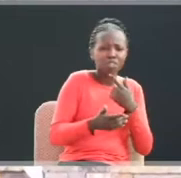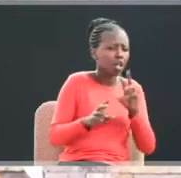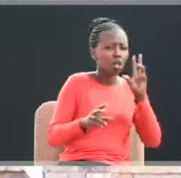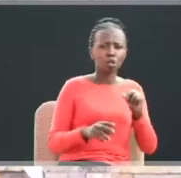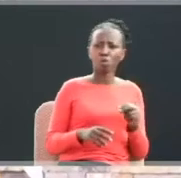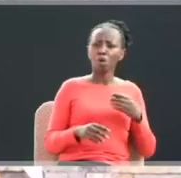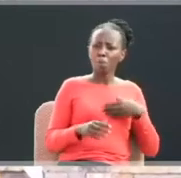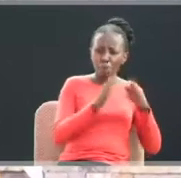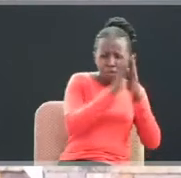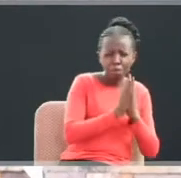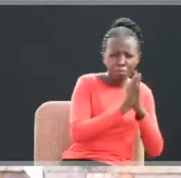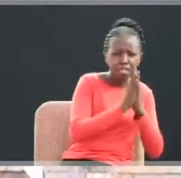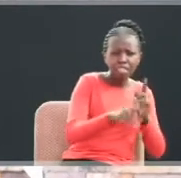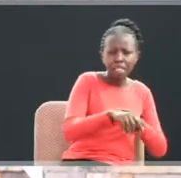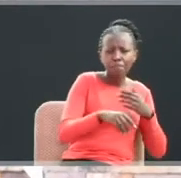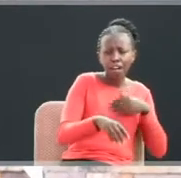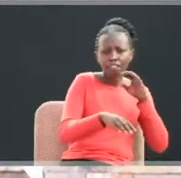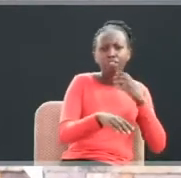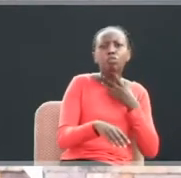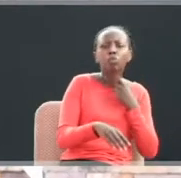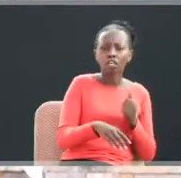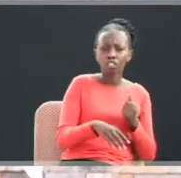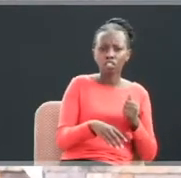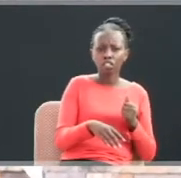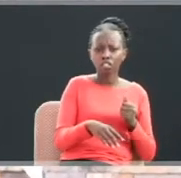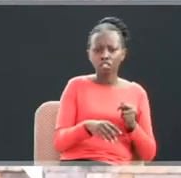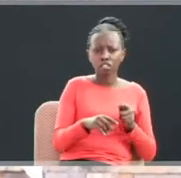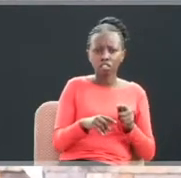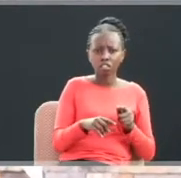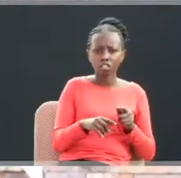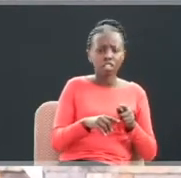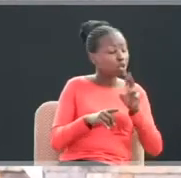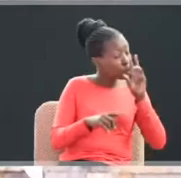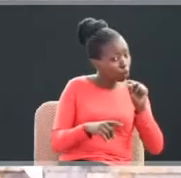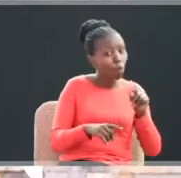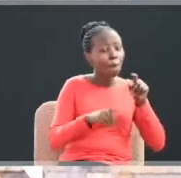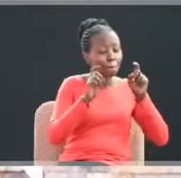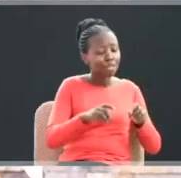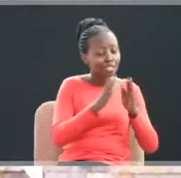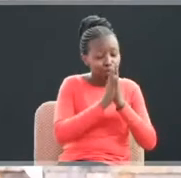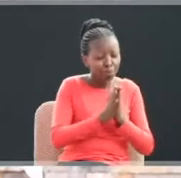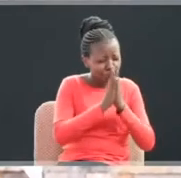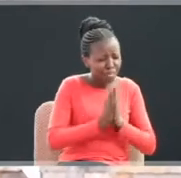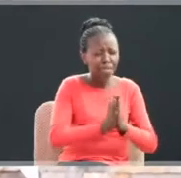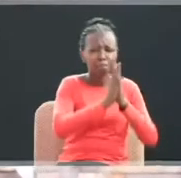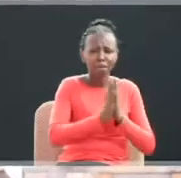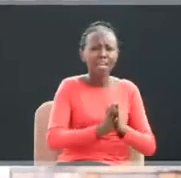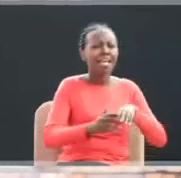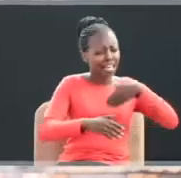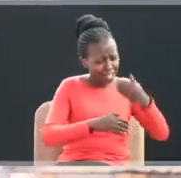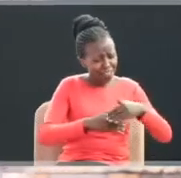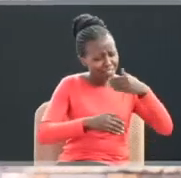Bishop, me, I pray when I have a need. Then you have missed it. You don't pray when you have a need. You pray. Pray